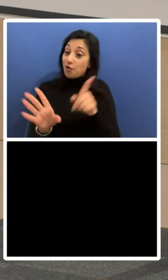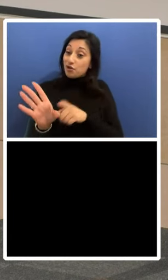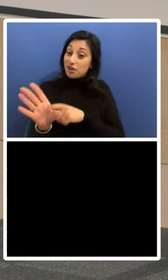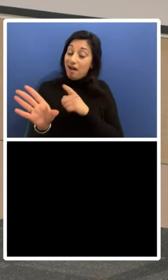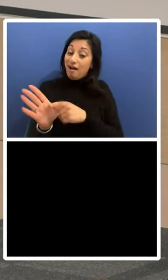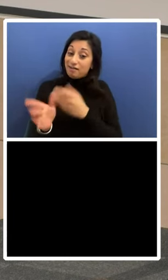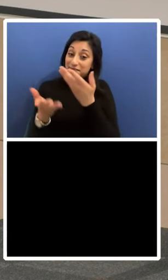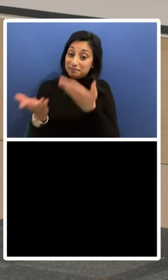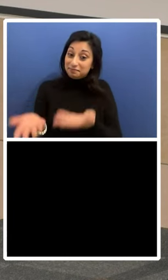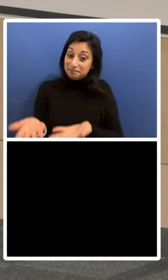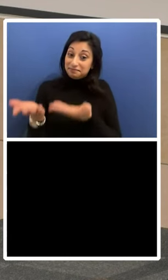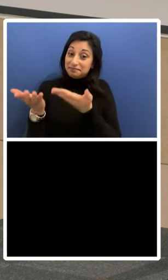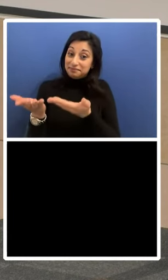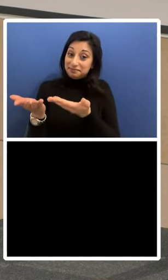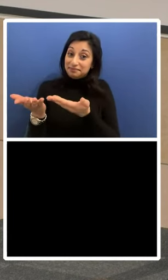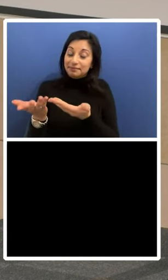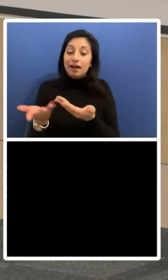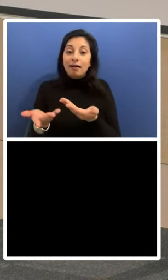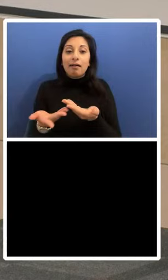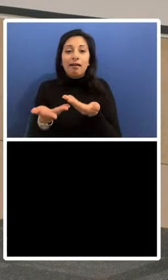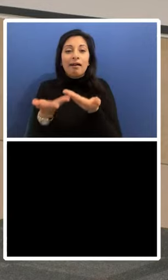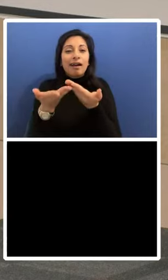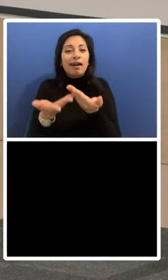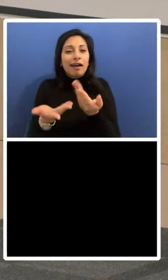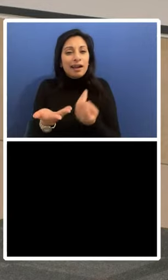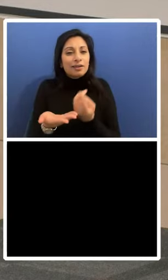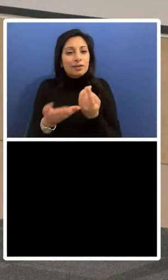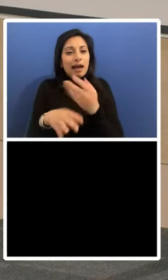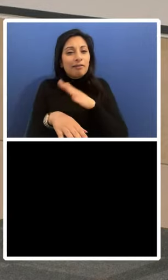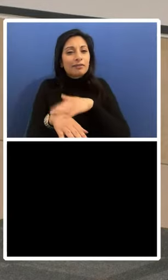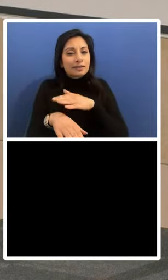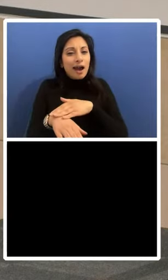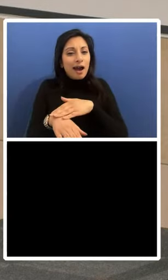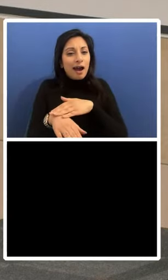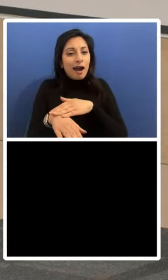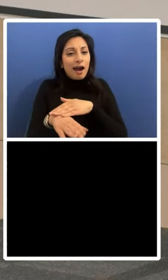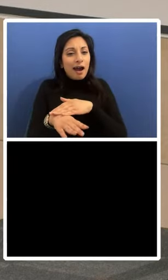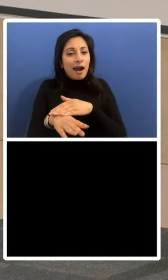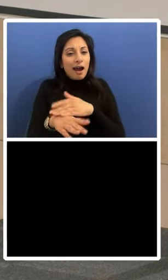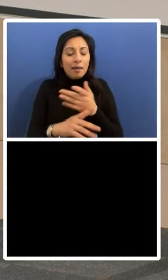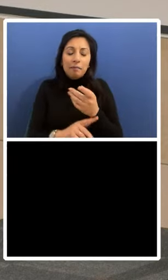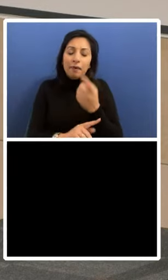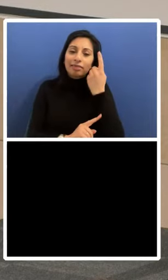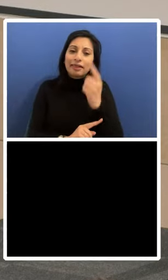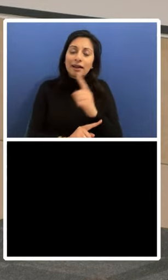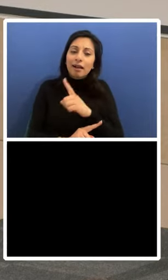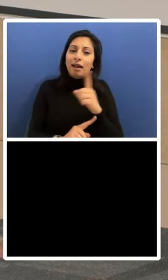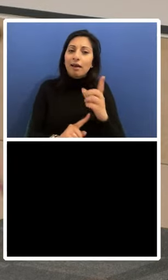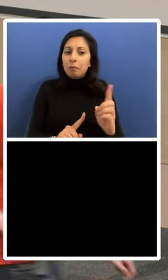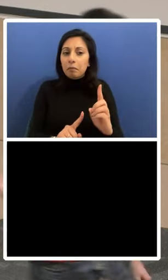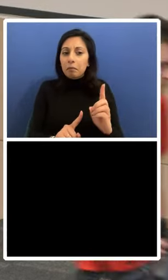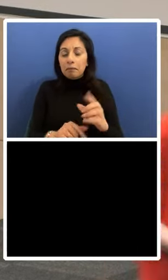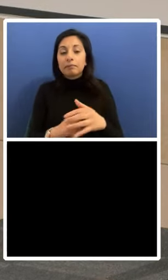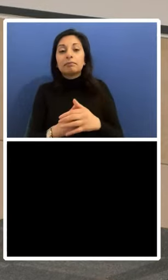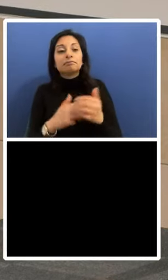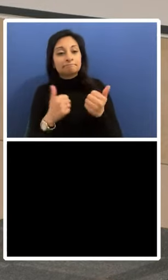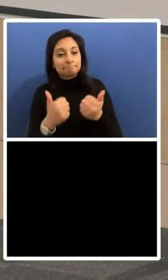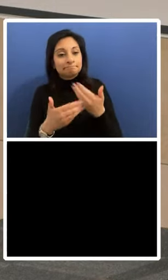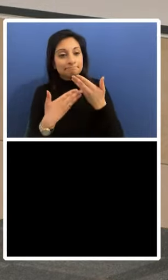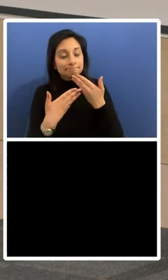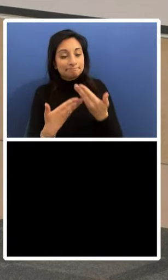think, give yourself a bit of time, man, and follow your heart, mate. Great. Pete, do we have any online questions?